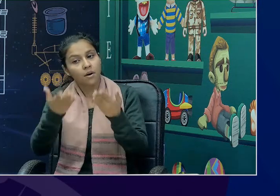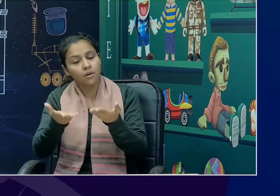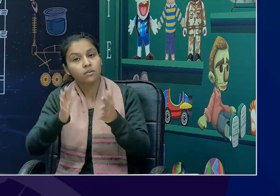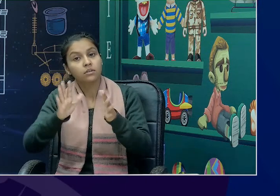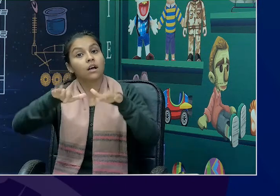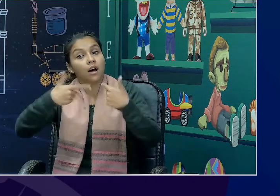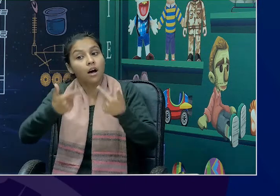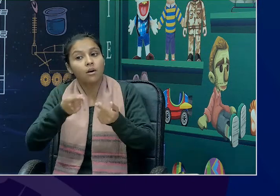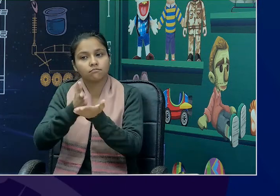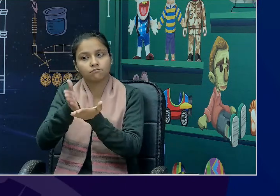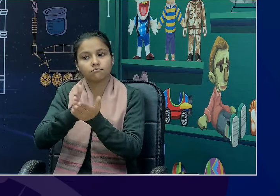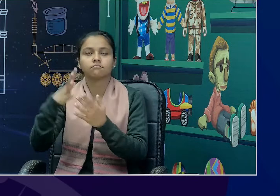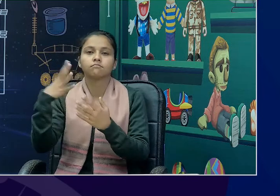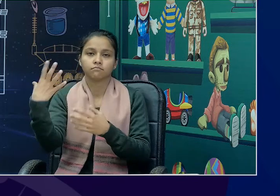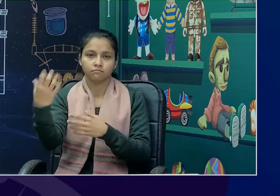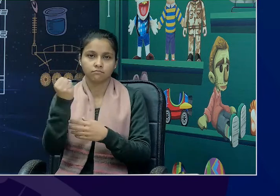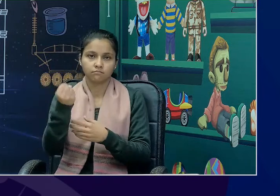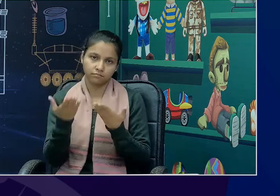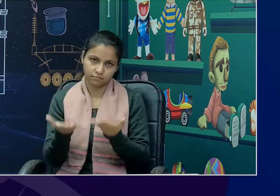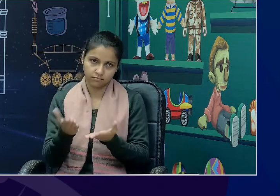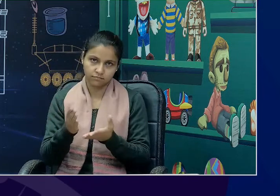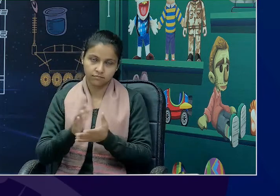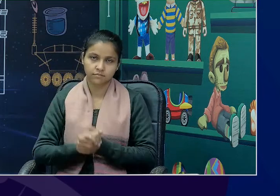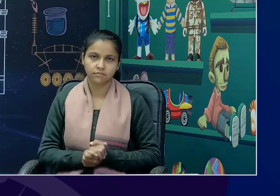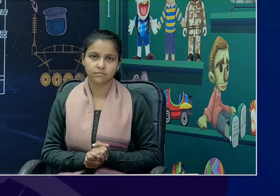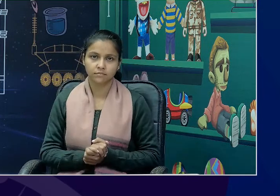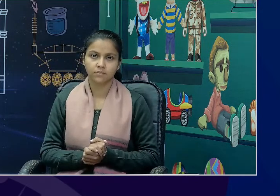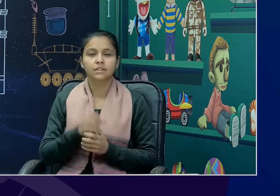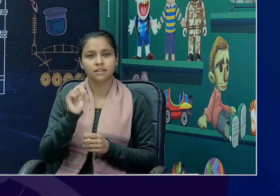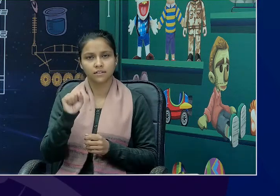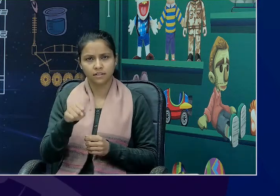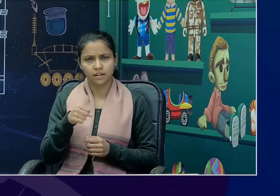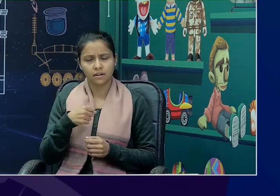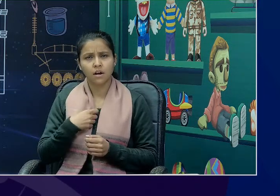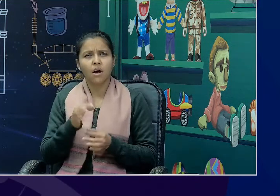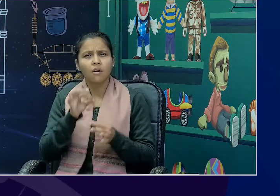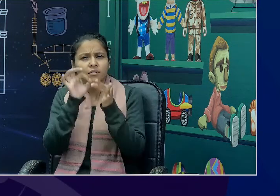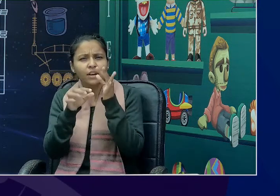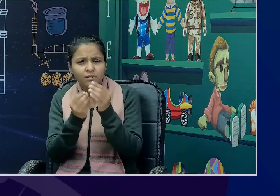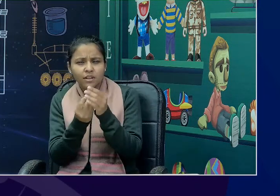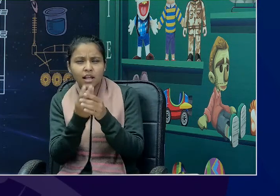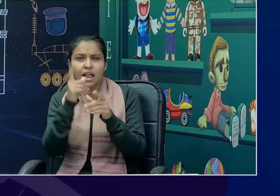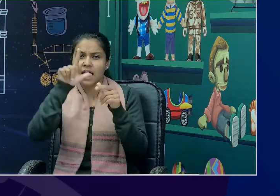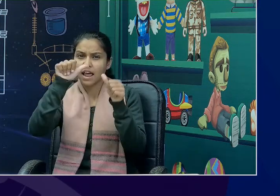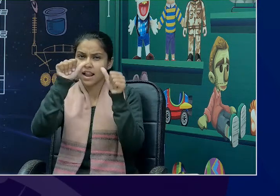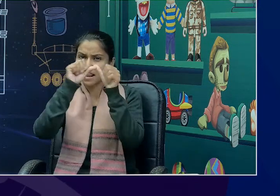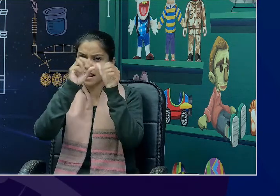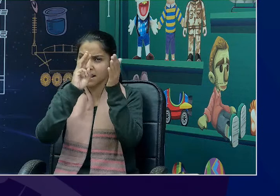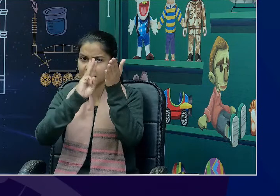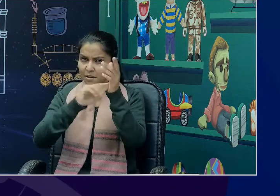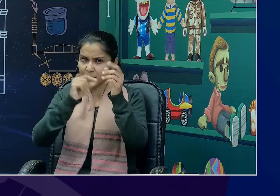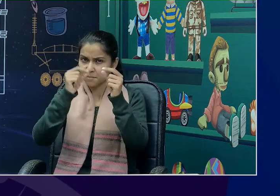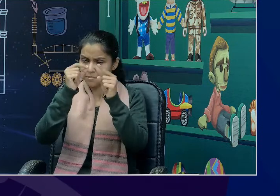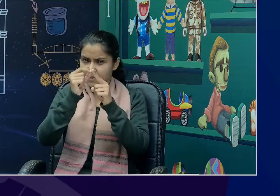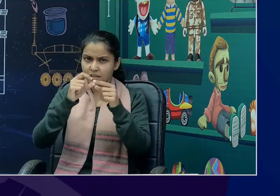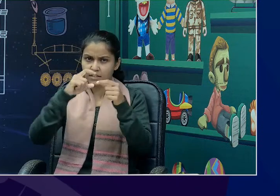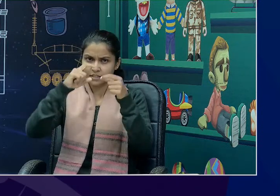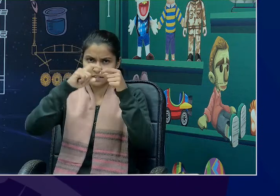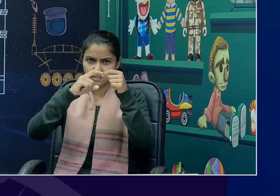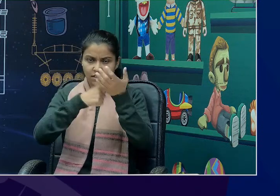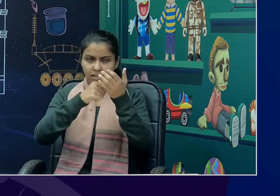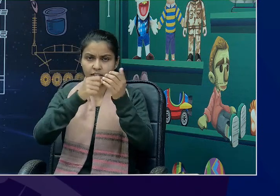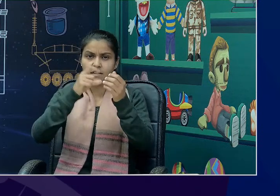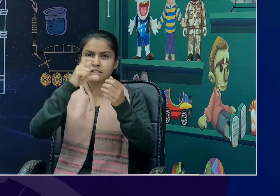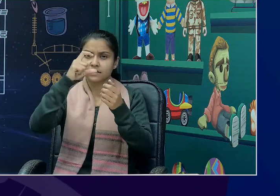this way we will achieve it. Yes, the word kerosene lamp is mentioned in this chapter. It is not used nowadays. How can